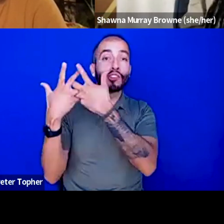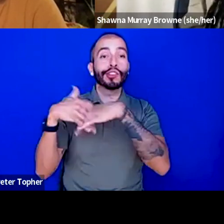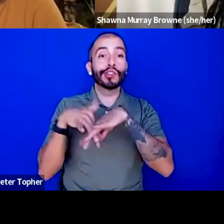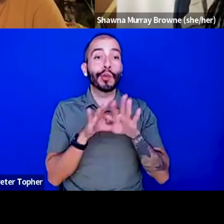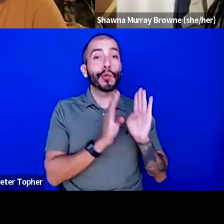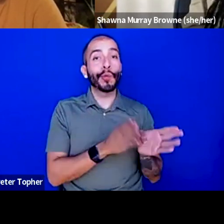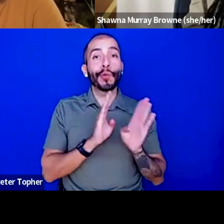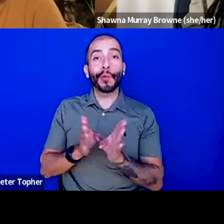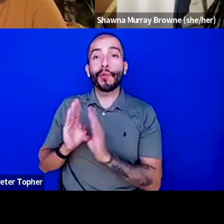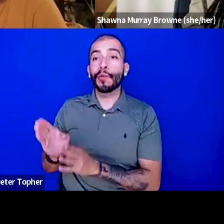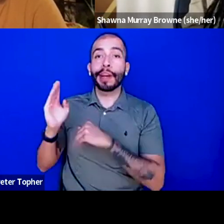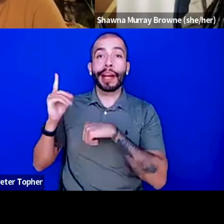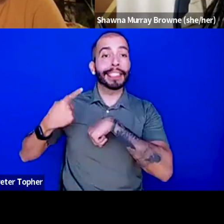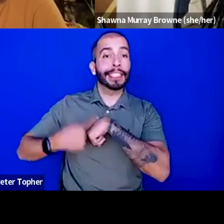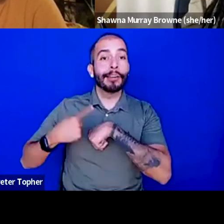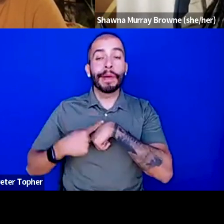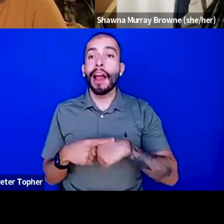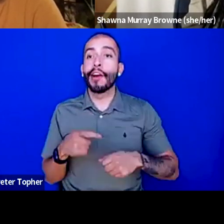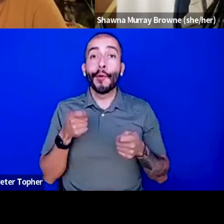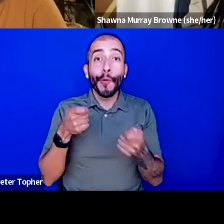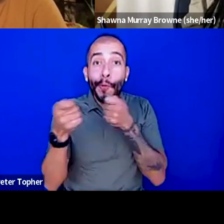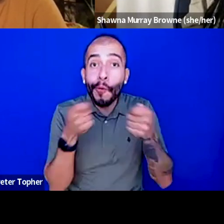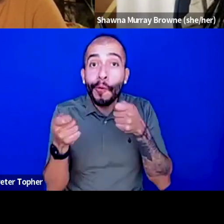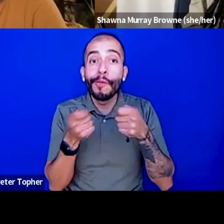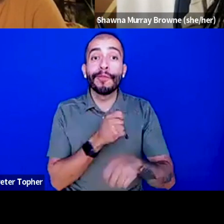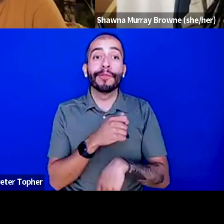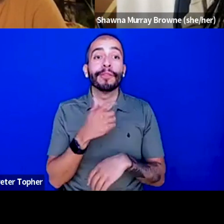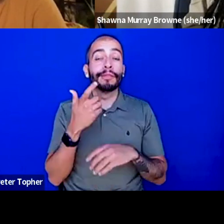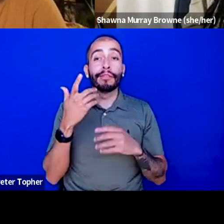of autonomy for individuals. So I come to this conversation,